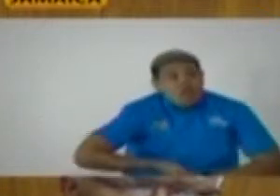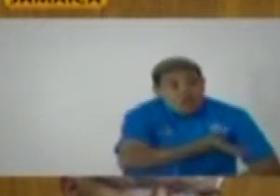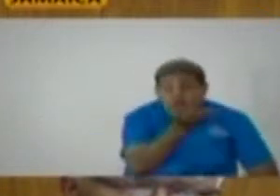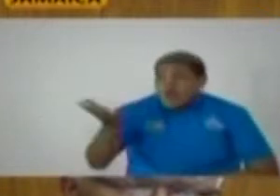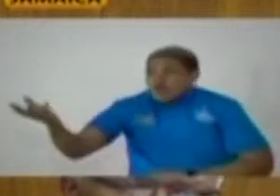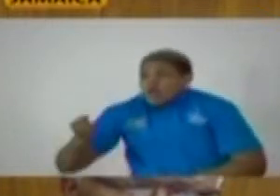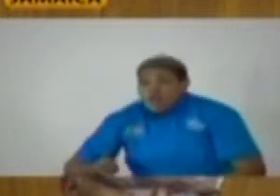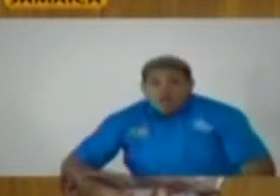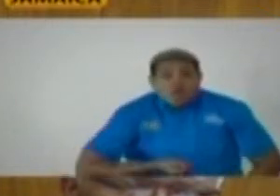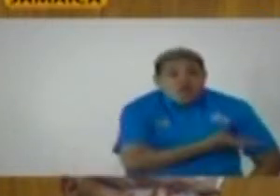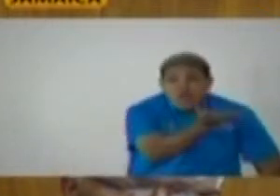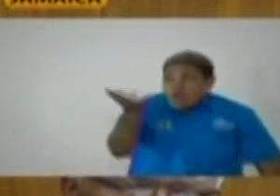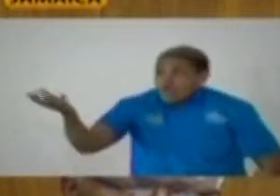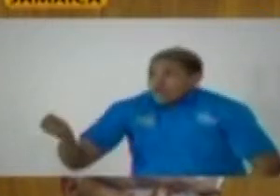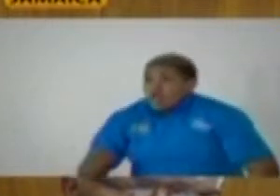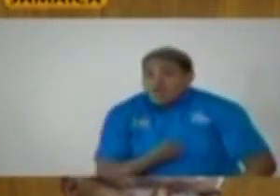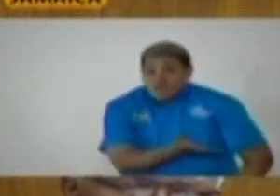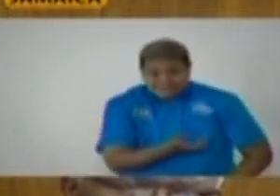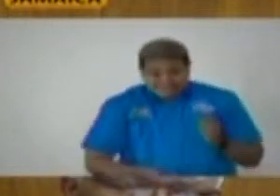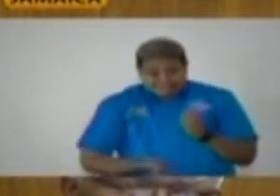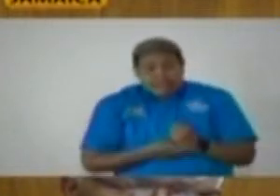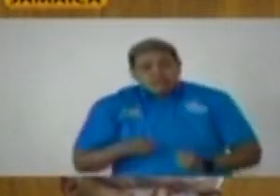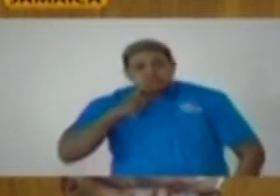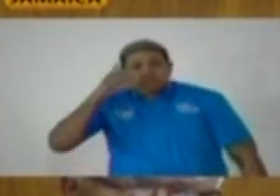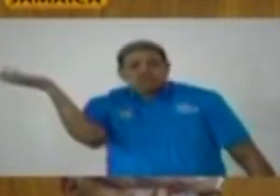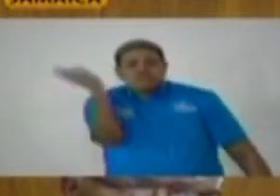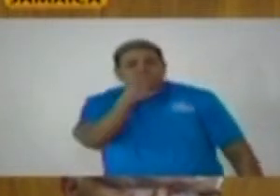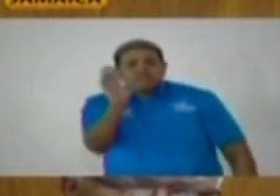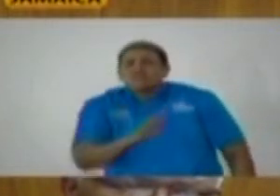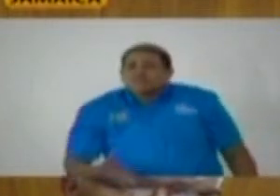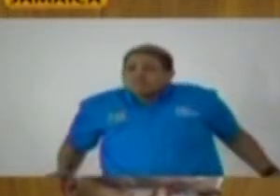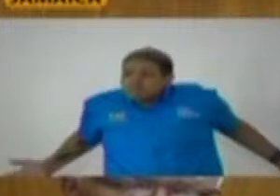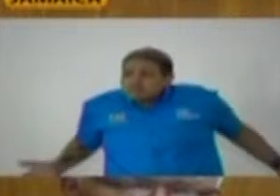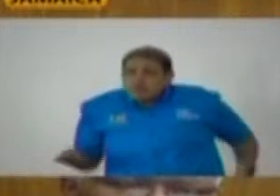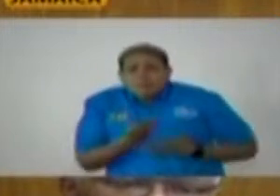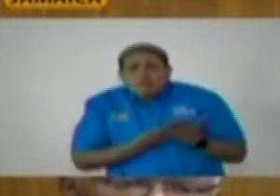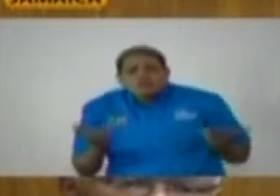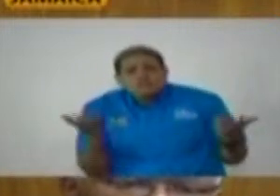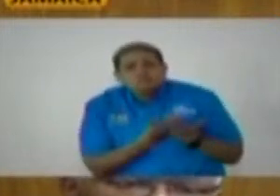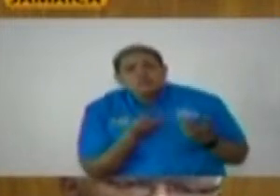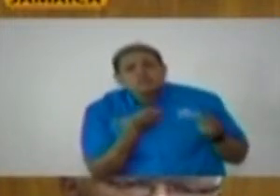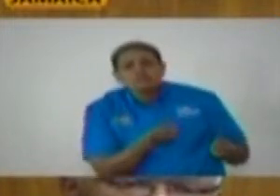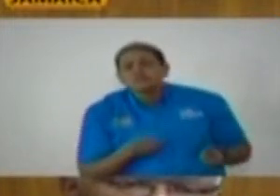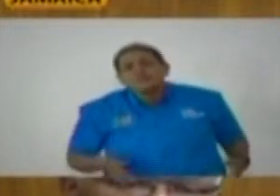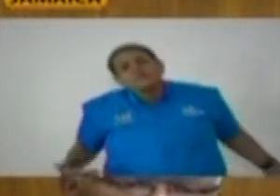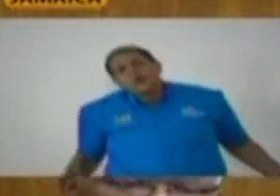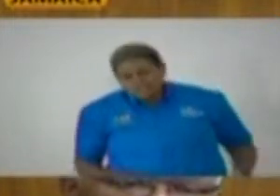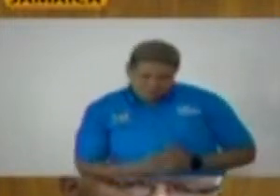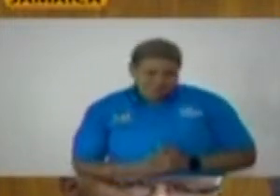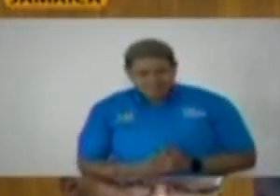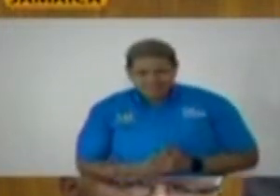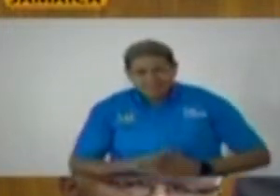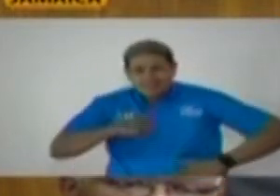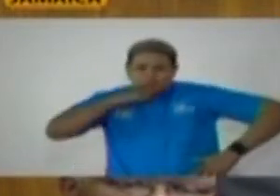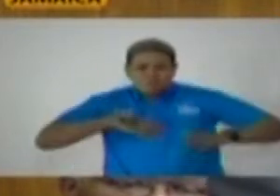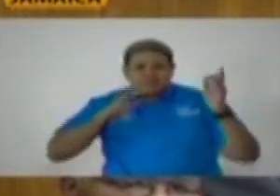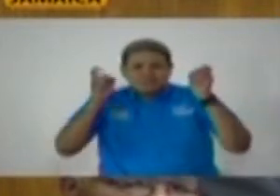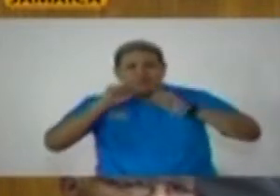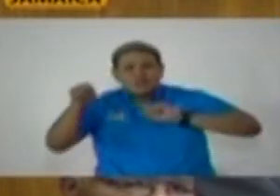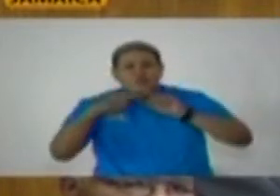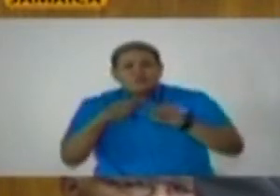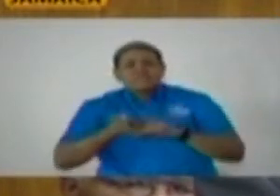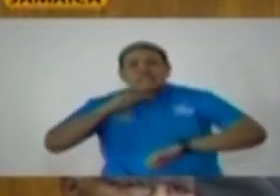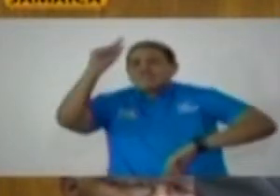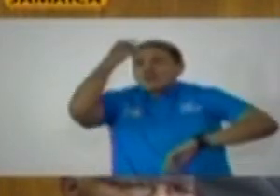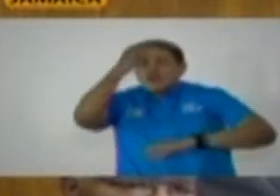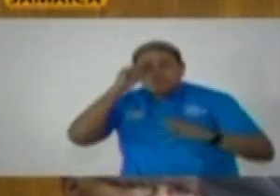simply cannot make ends meet. What is in the budget for them? Madam Speaker, when a government